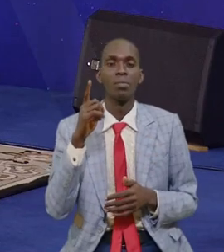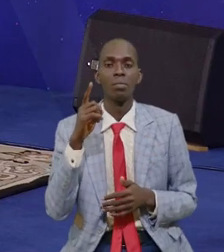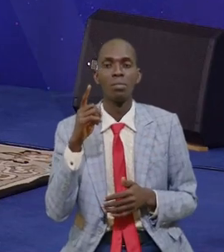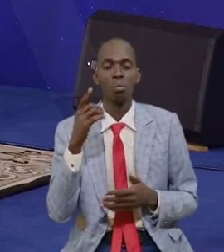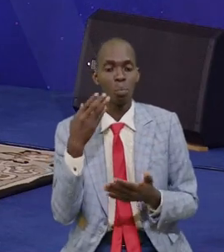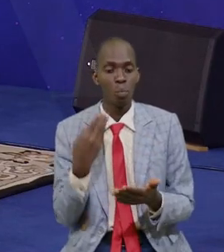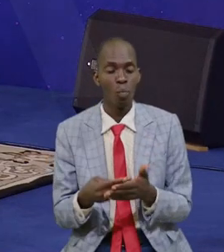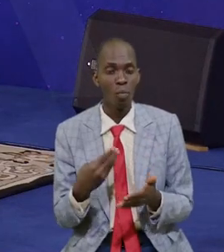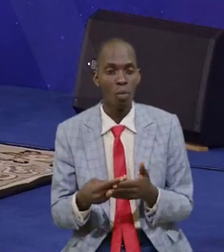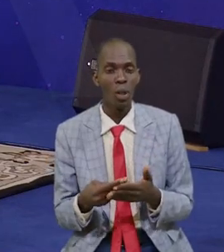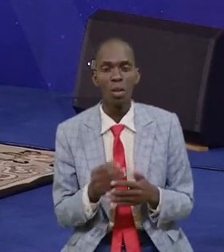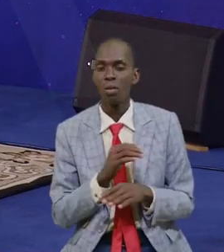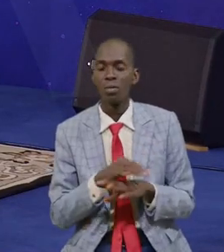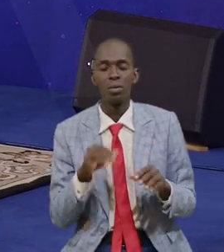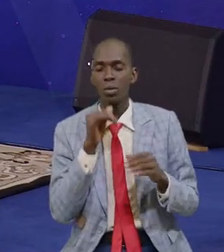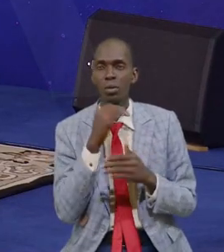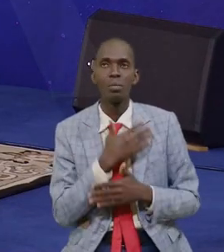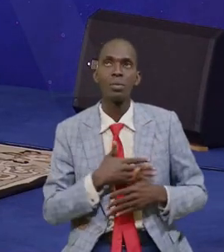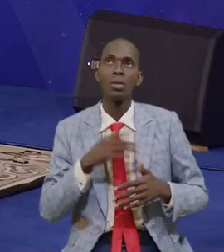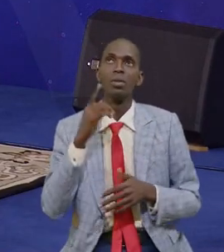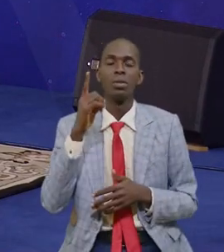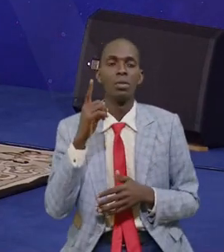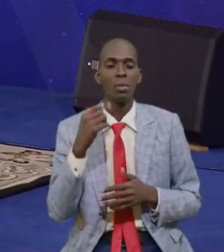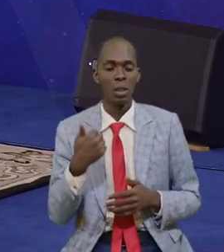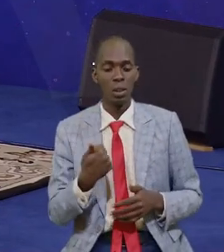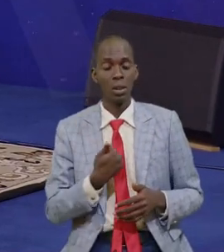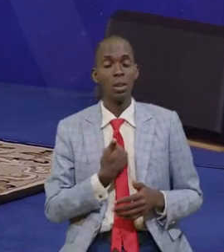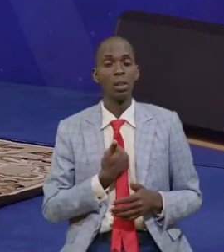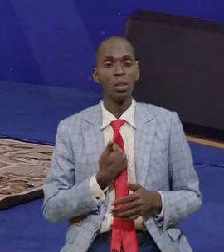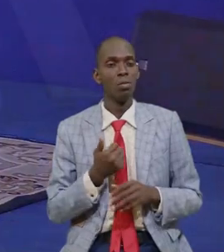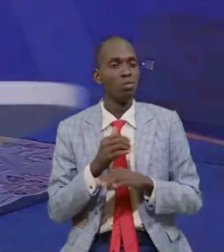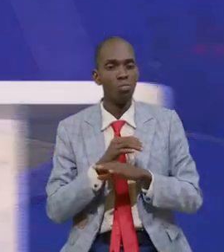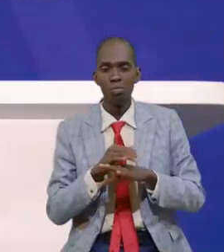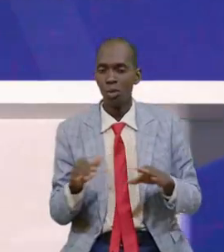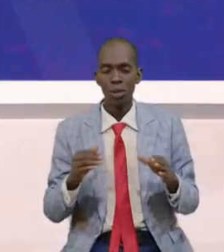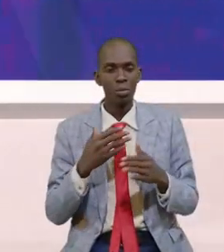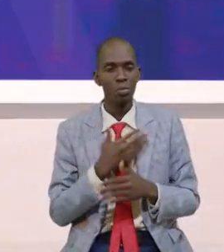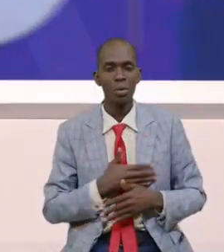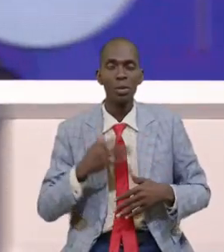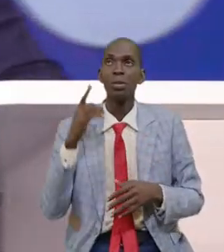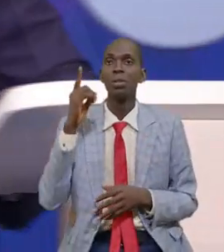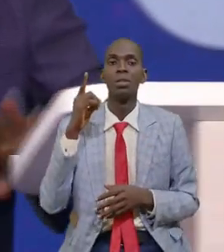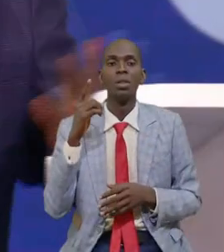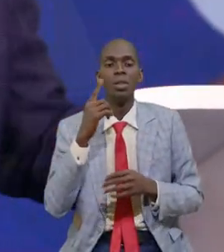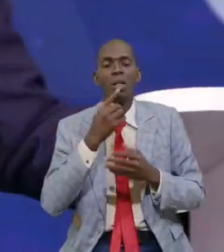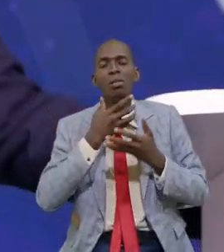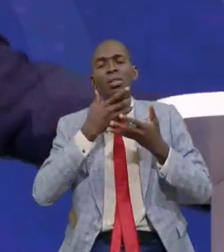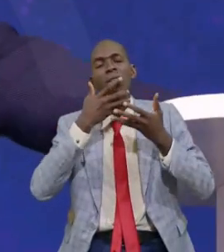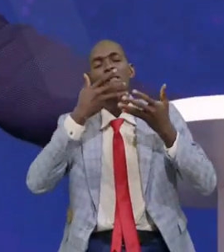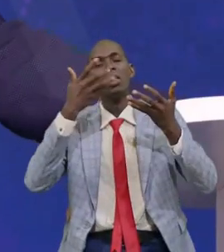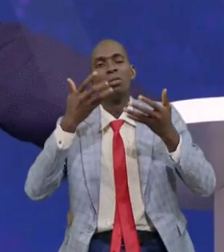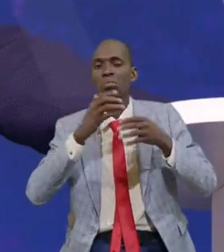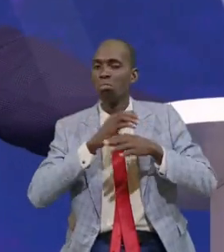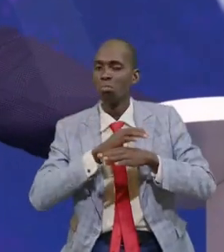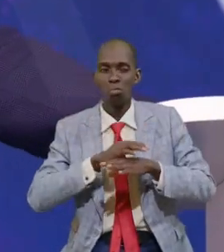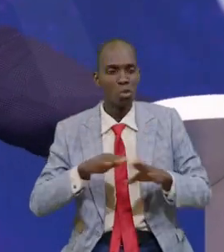not please him. Self does not please him. The shouting does not